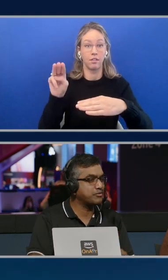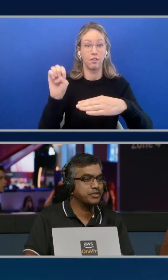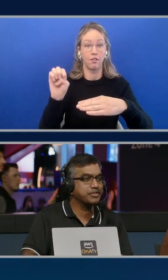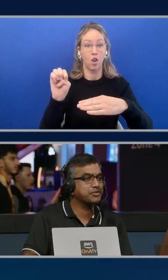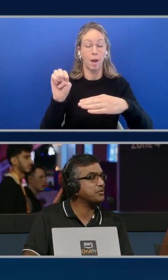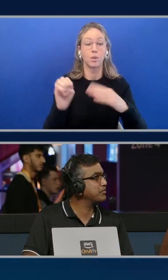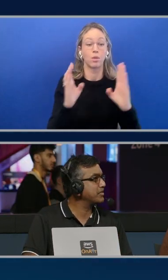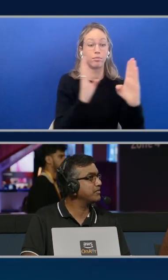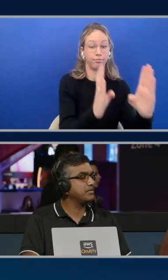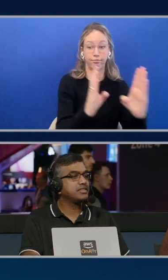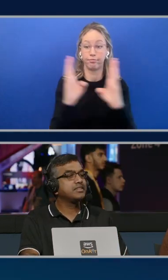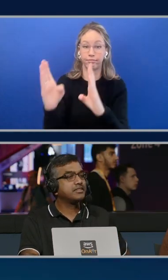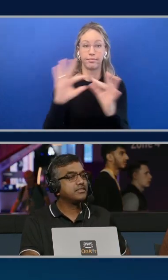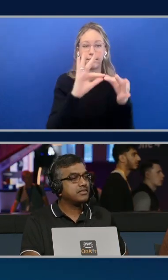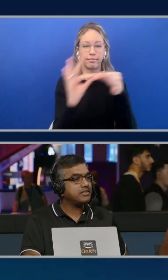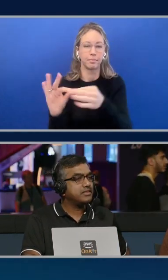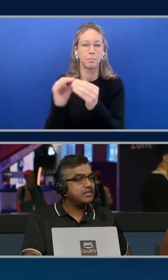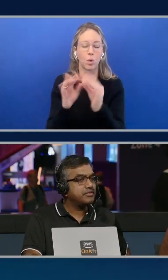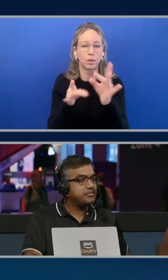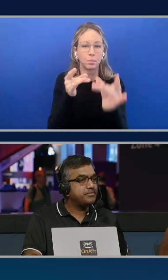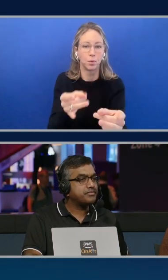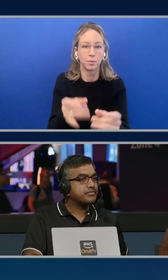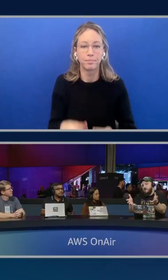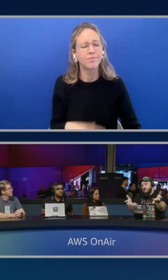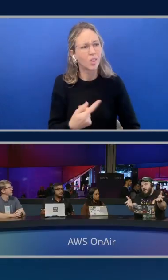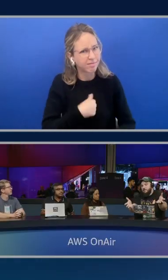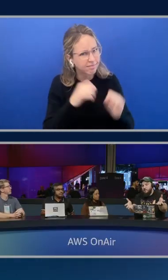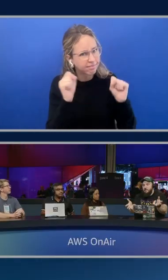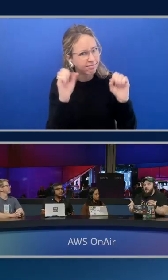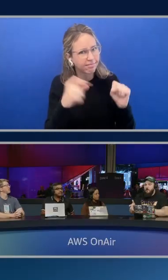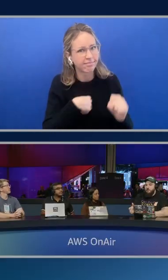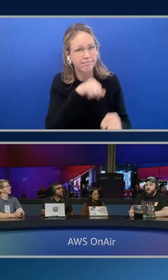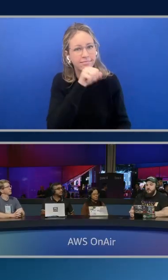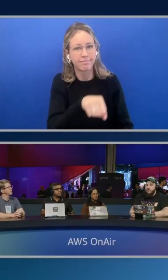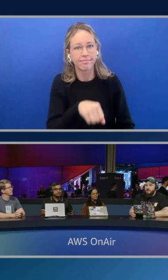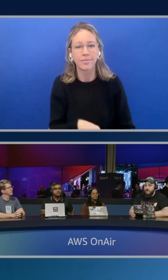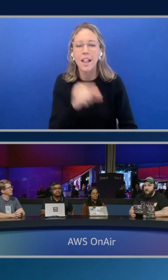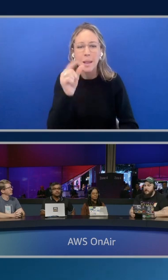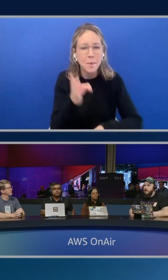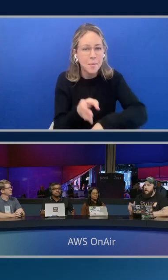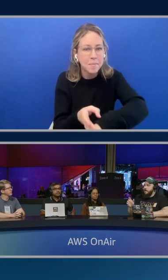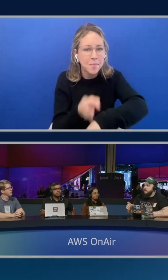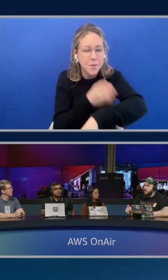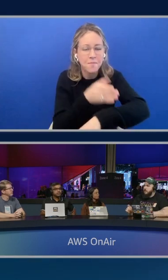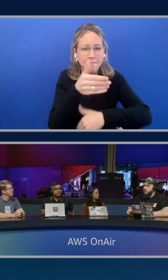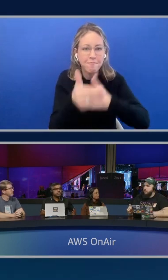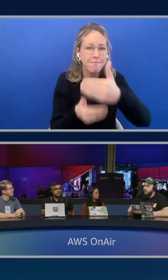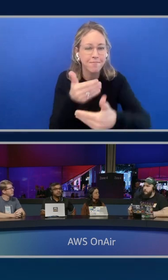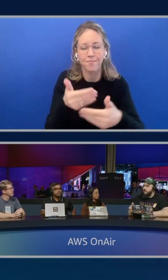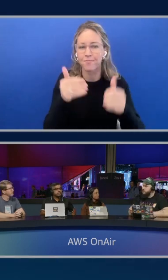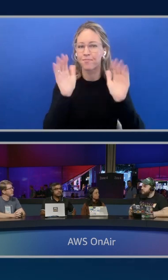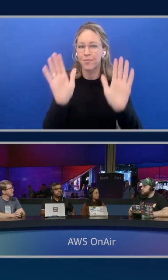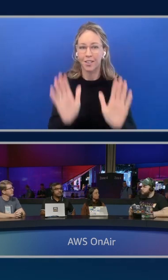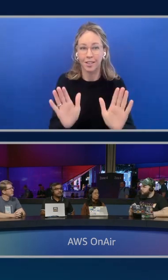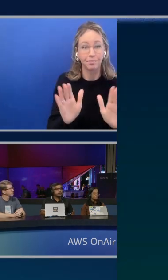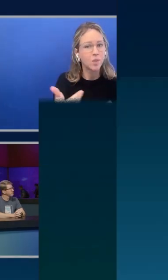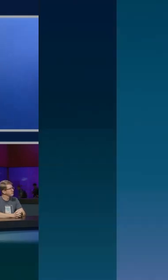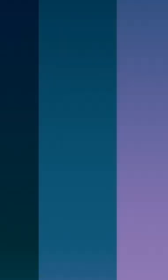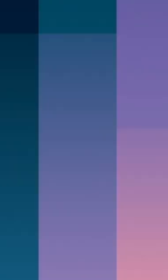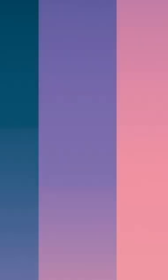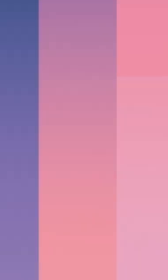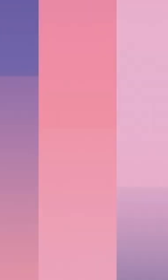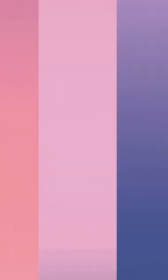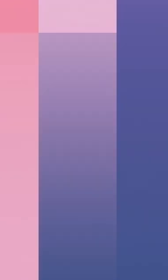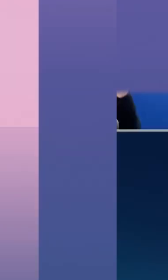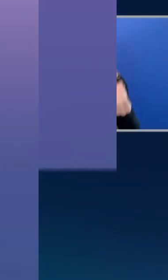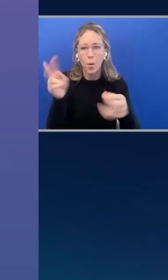Amazing. That's one thing to show. Amazing. I love that. Again, just slight improvements of all of these things. Excellent. Is there anywhere people can check this demo